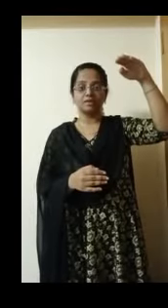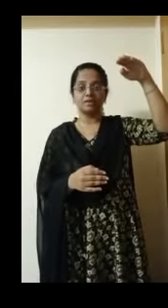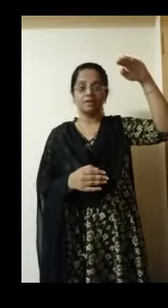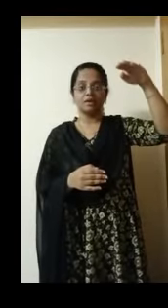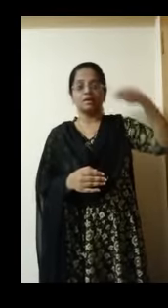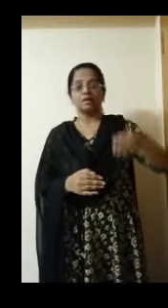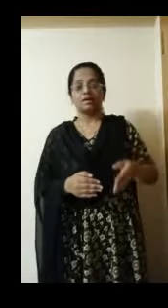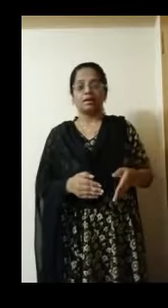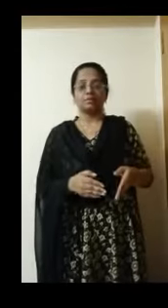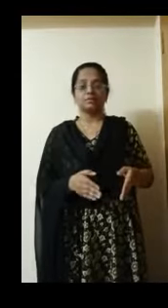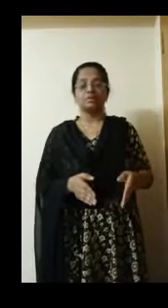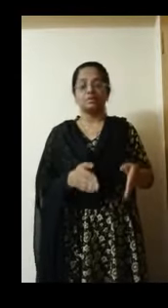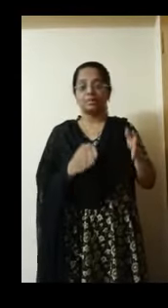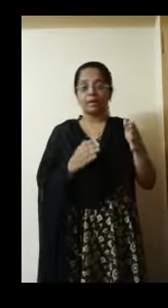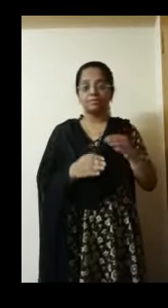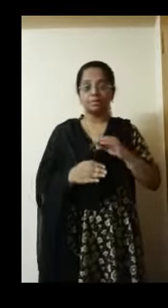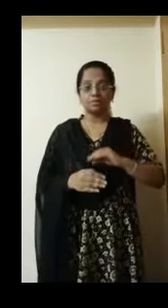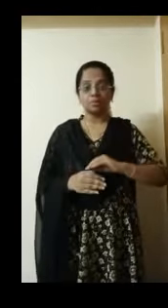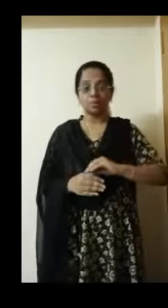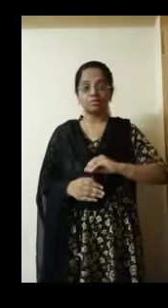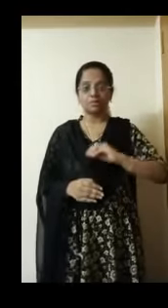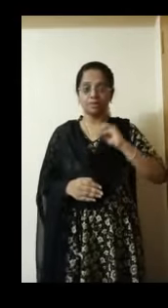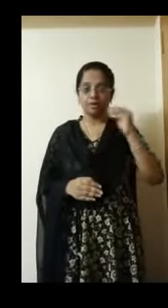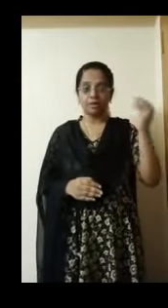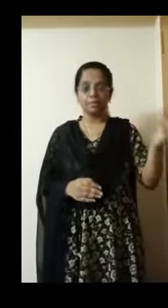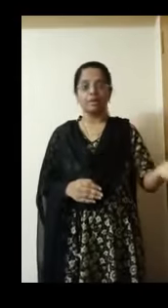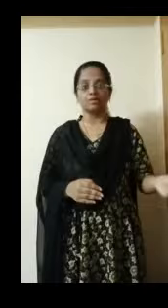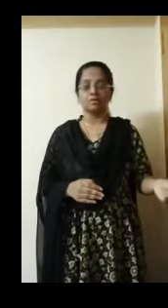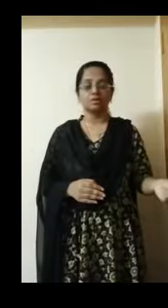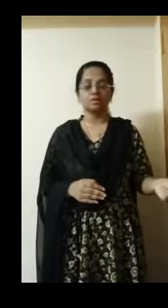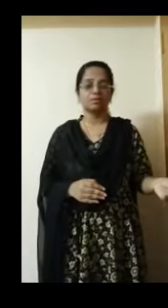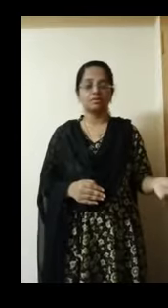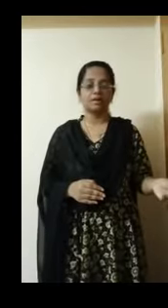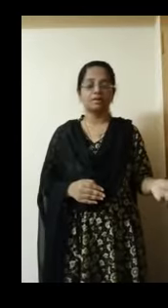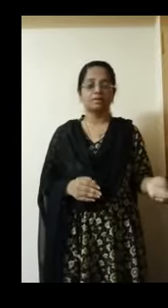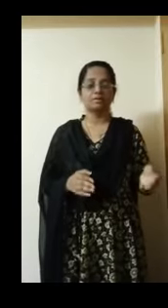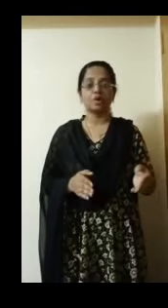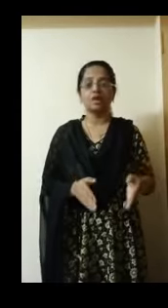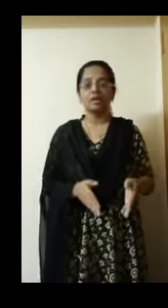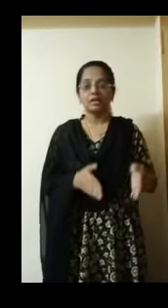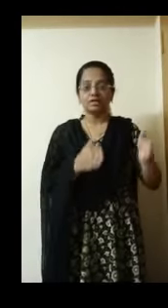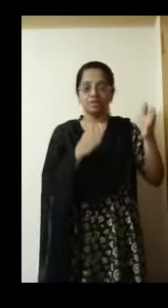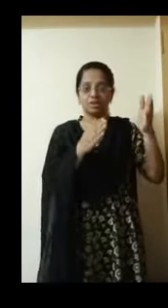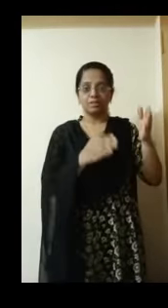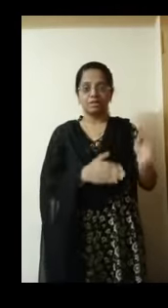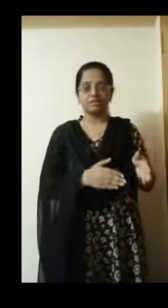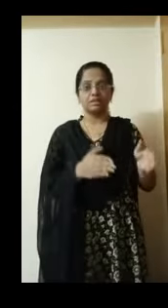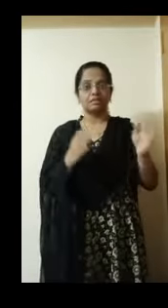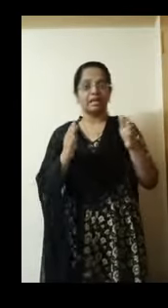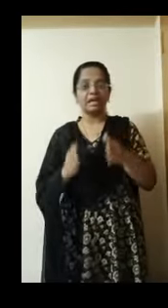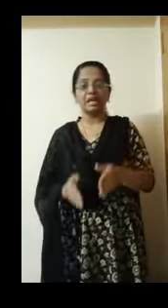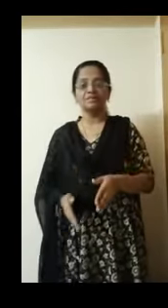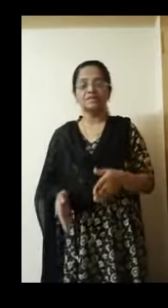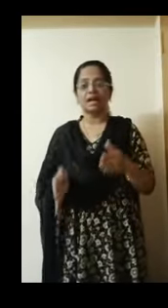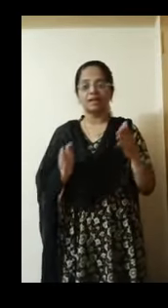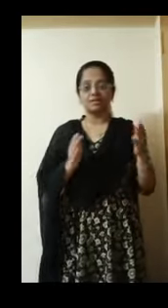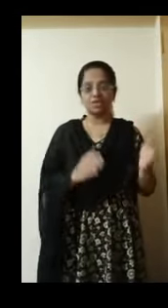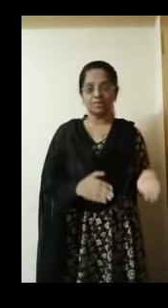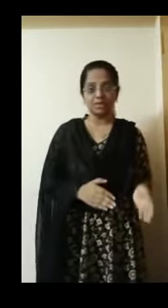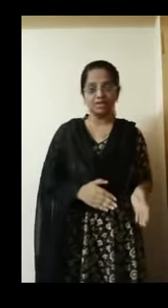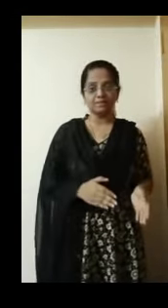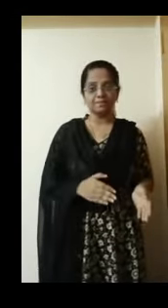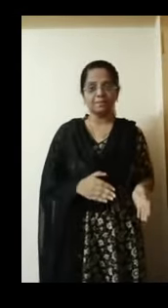placed. Yes, through that pipe some smokes will be coming out. Right, that is called chimneys. It's eaves